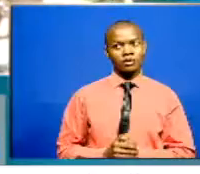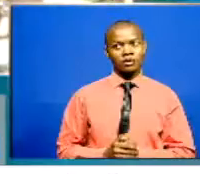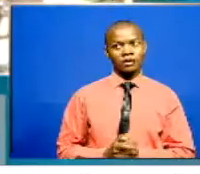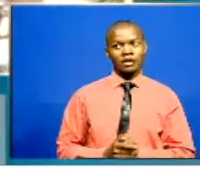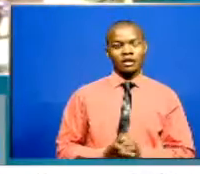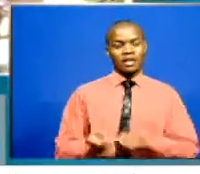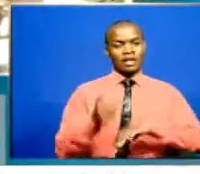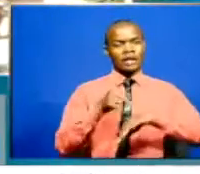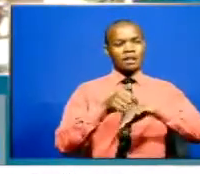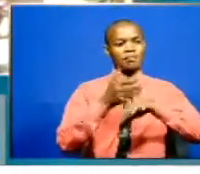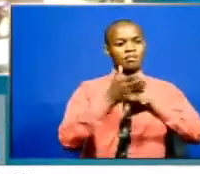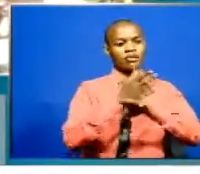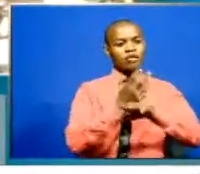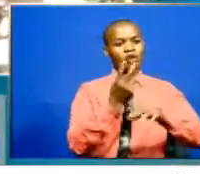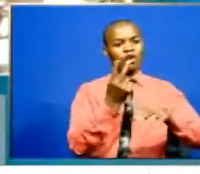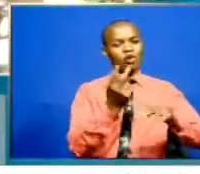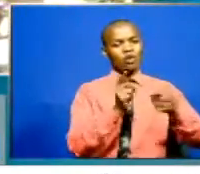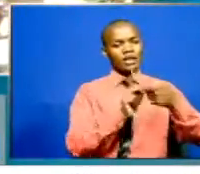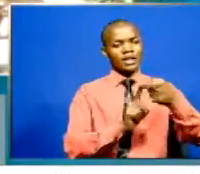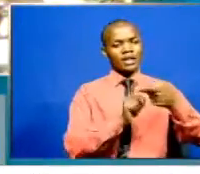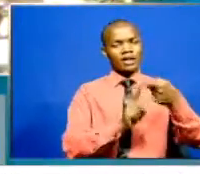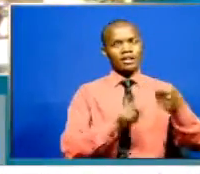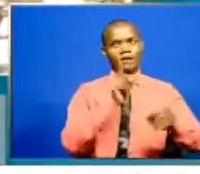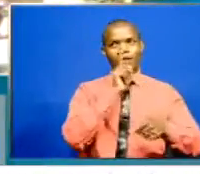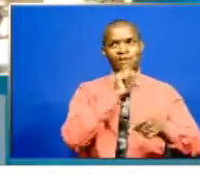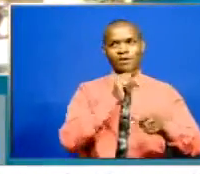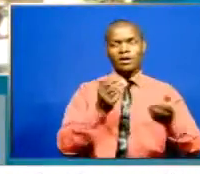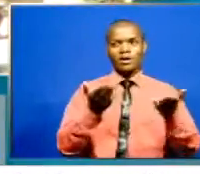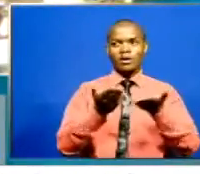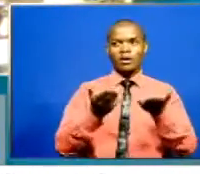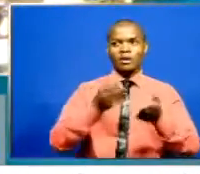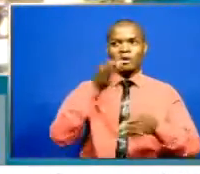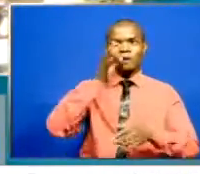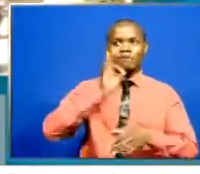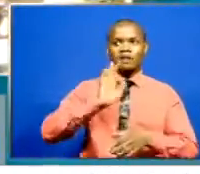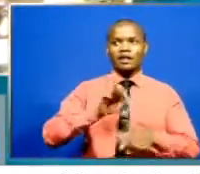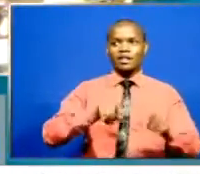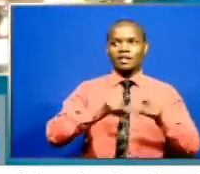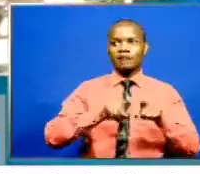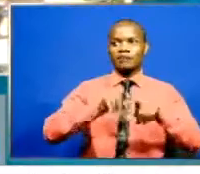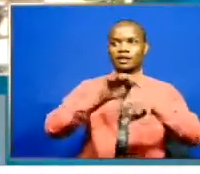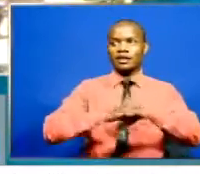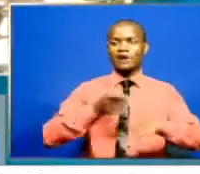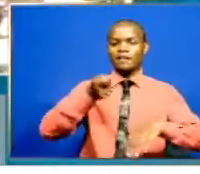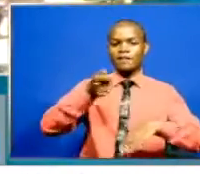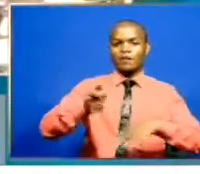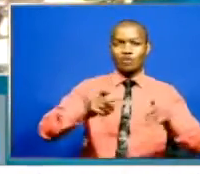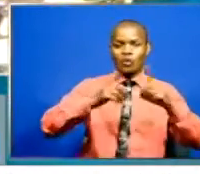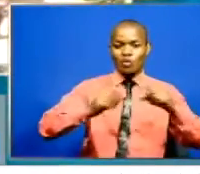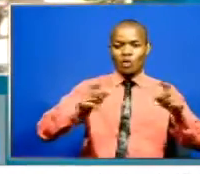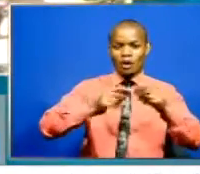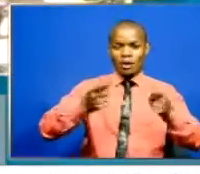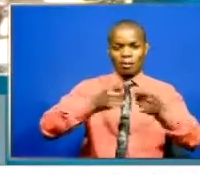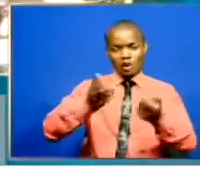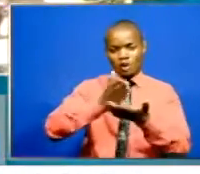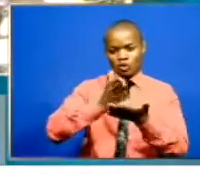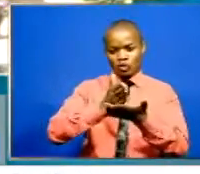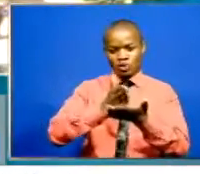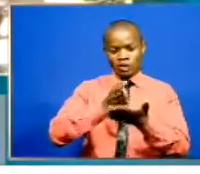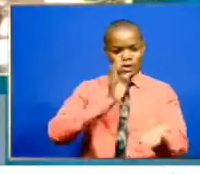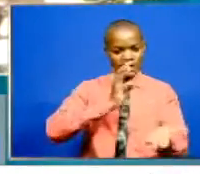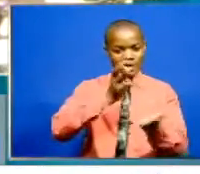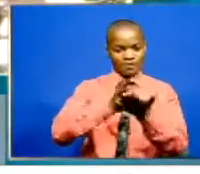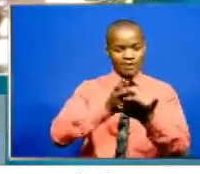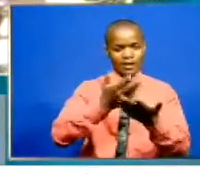ago on the same. Unfortunately, it was in French. I just got a few words. Mm. But something was evident is that Africa